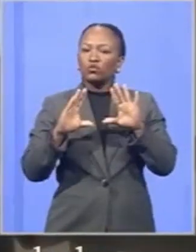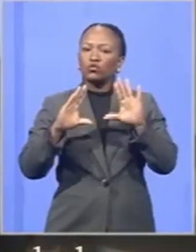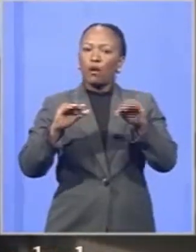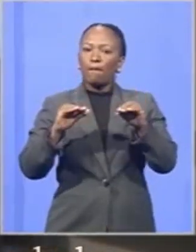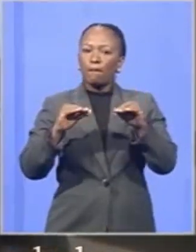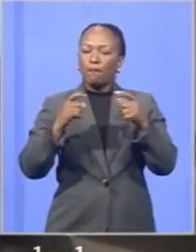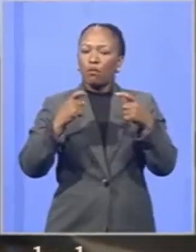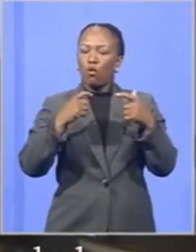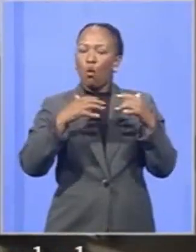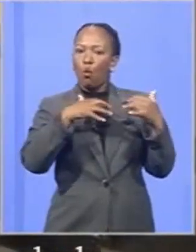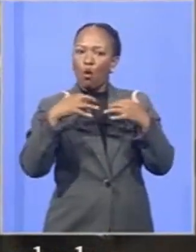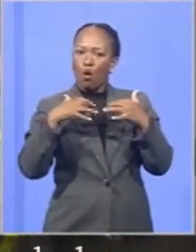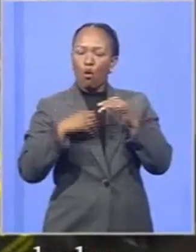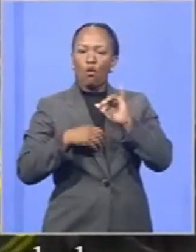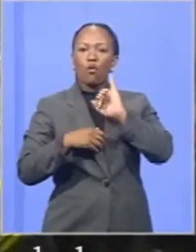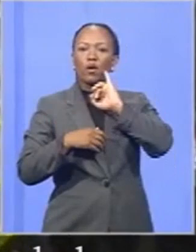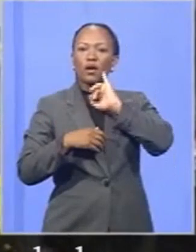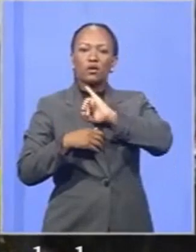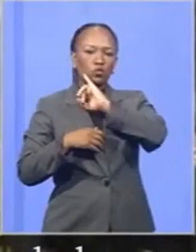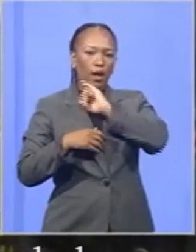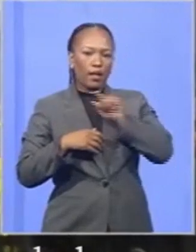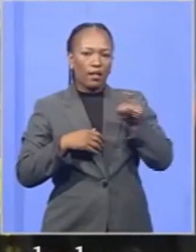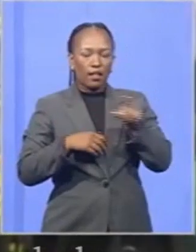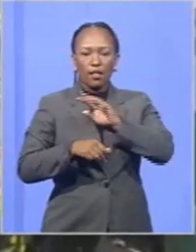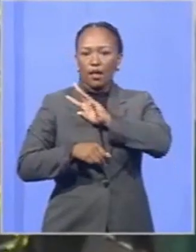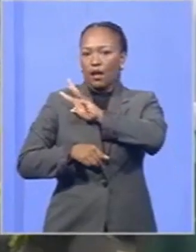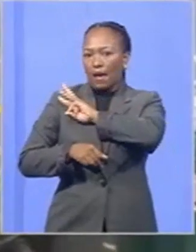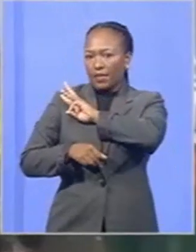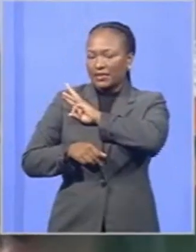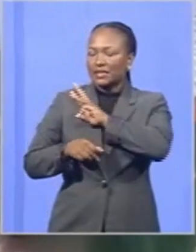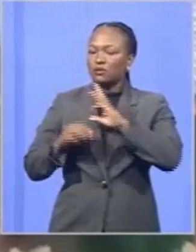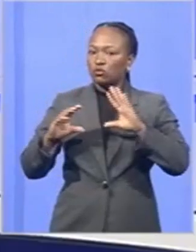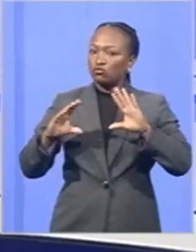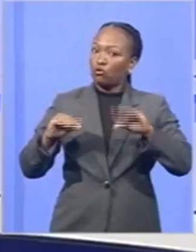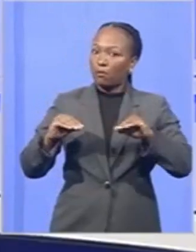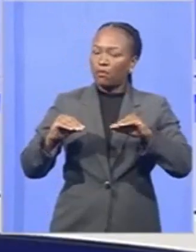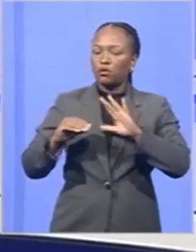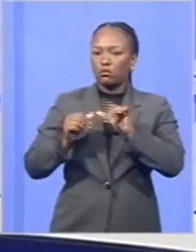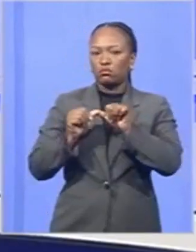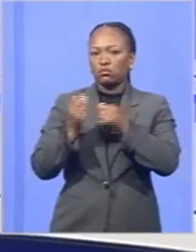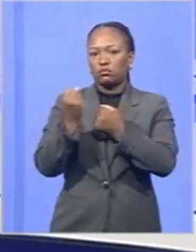Hamas le Israel mme ba tla tswela pele ho tshehetsa baahi ba Palestina.